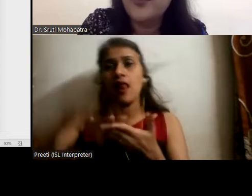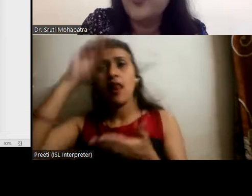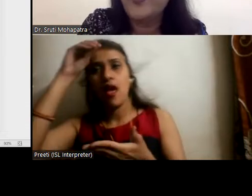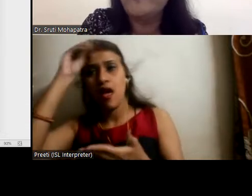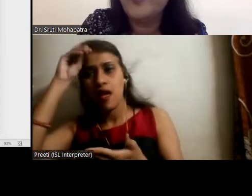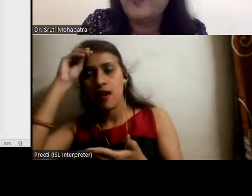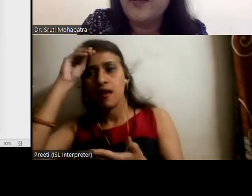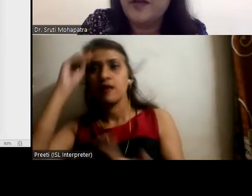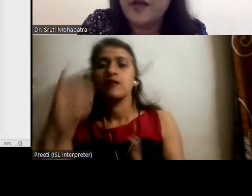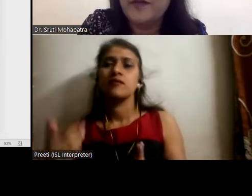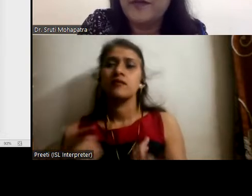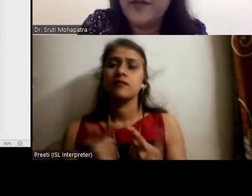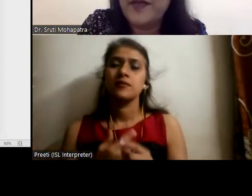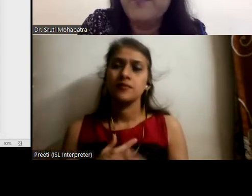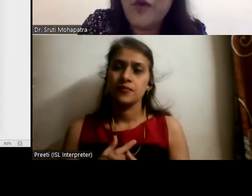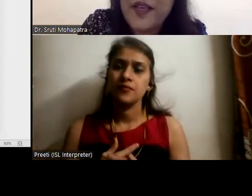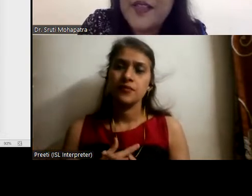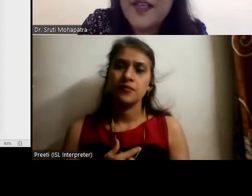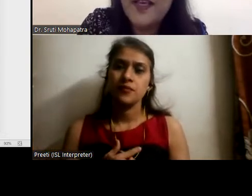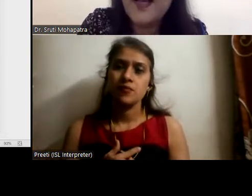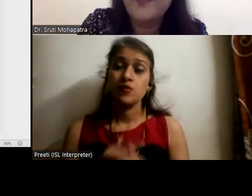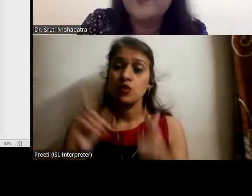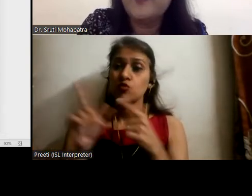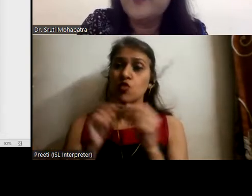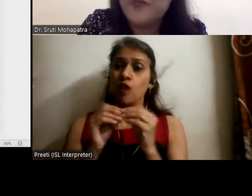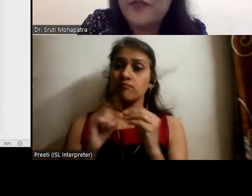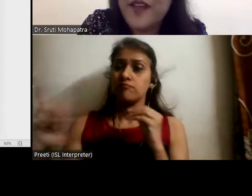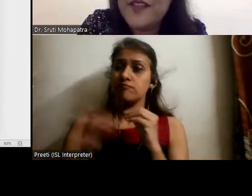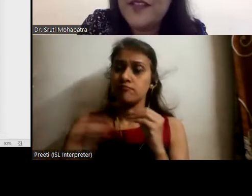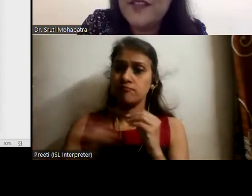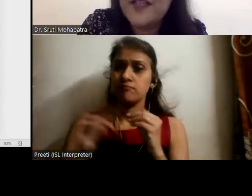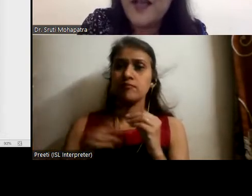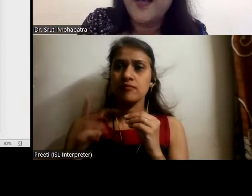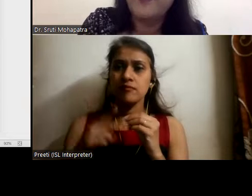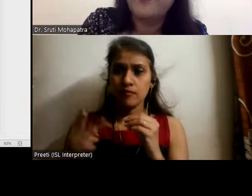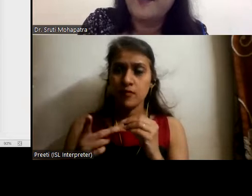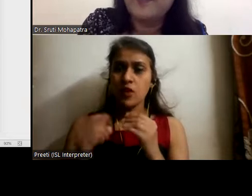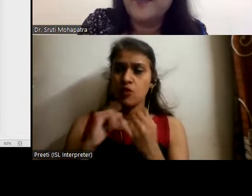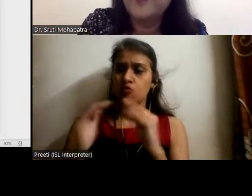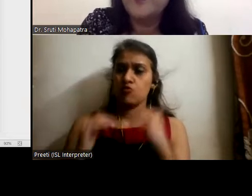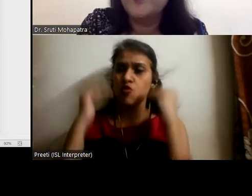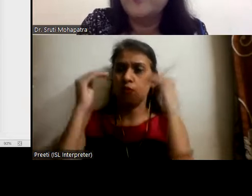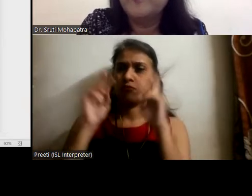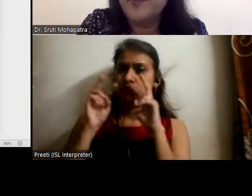up. You have regular employees, higher up supervisors, higher up